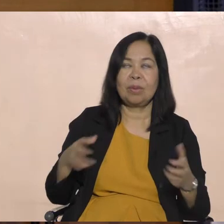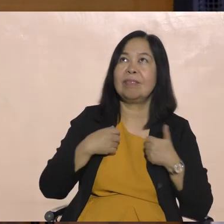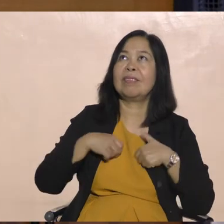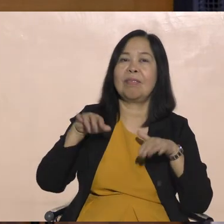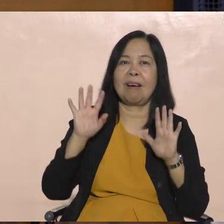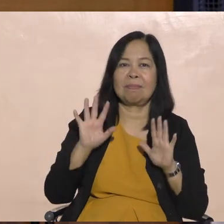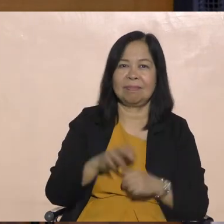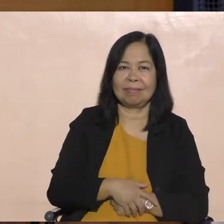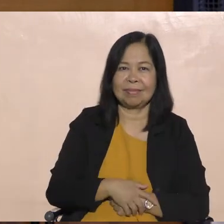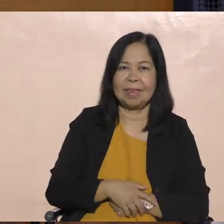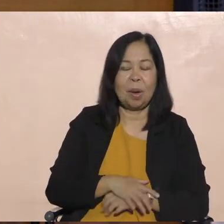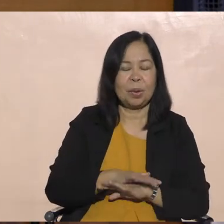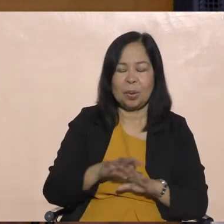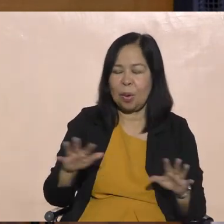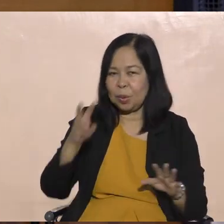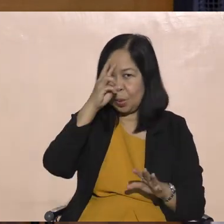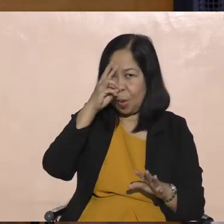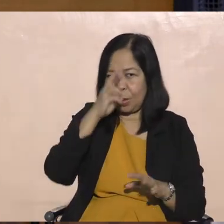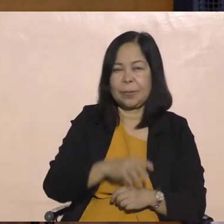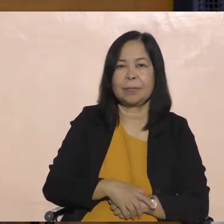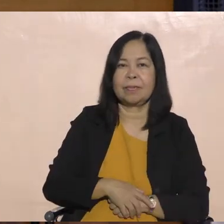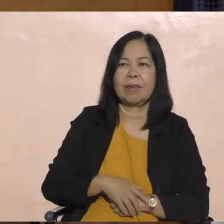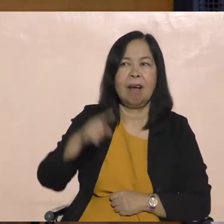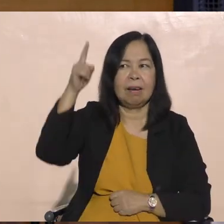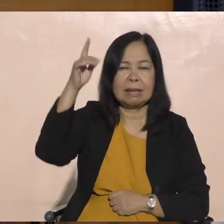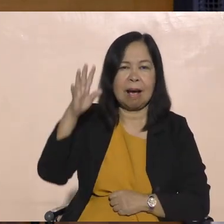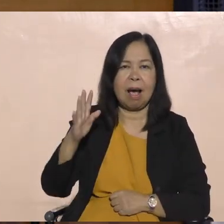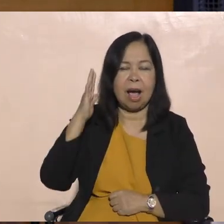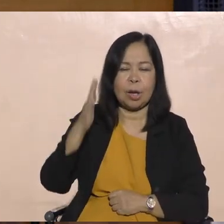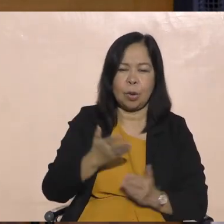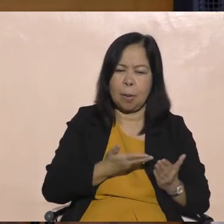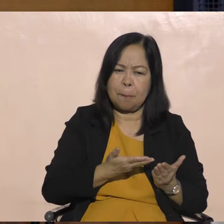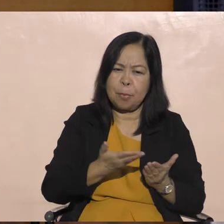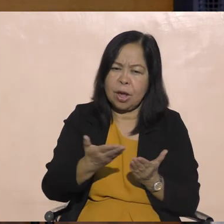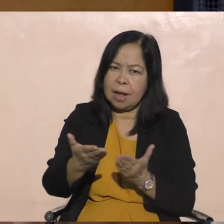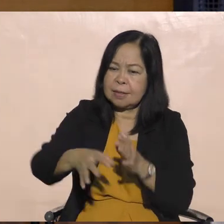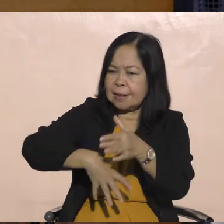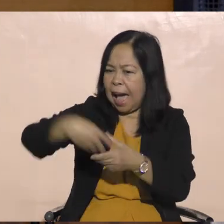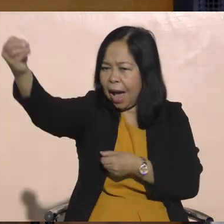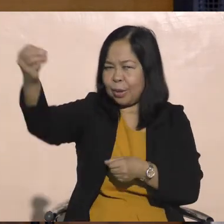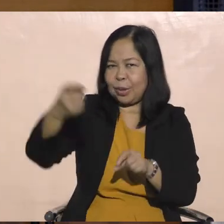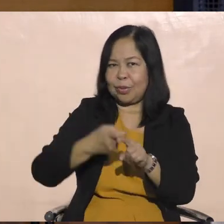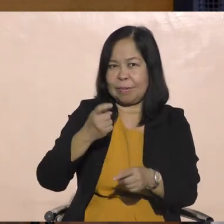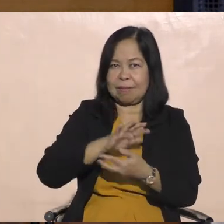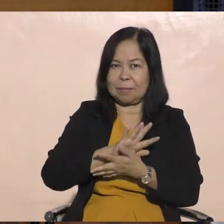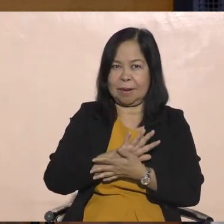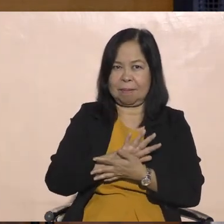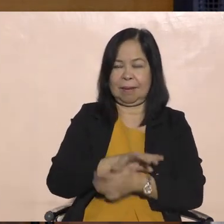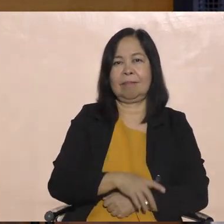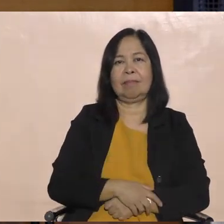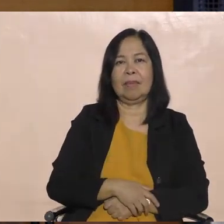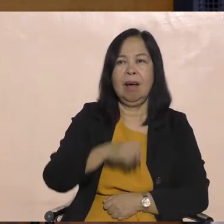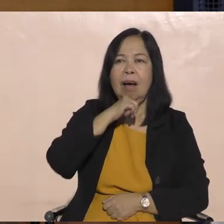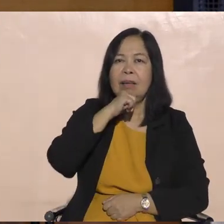through this pandemic, mga kaigsoon. Hallelujah. He will see us through this pandemic, not just barely surviving,